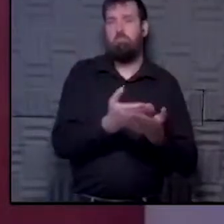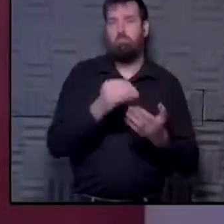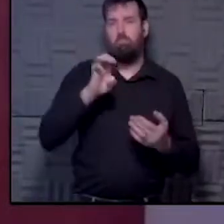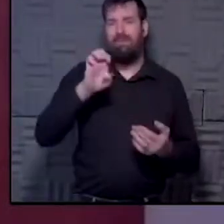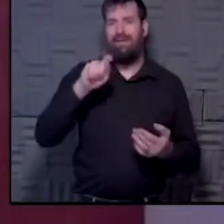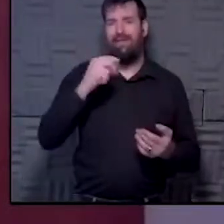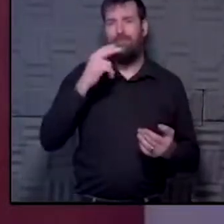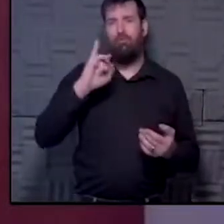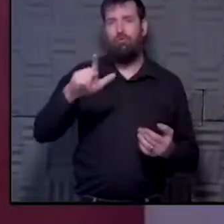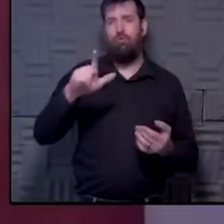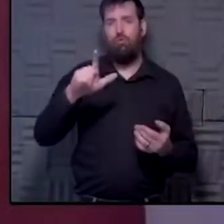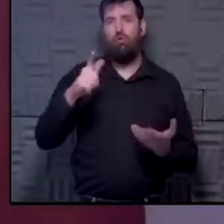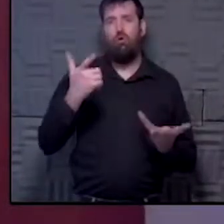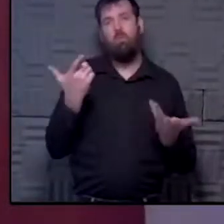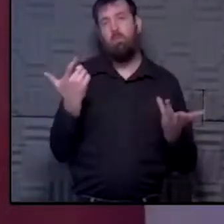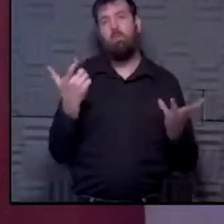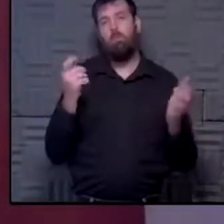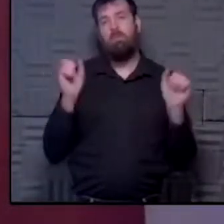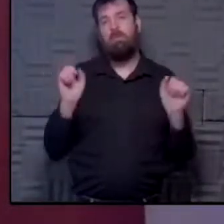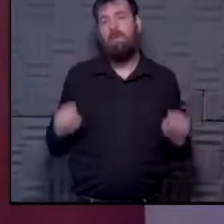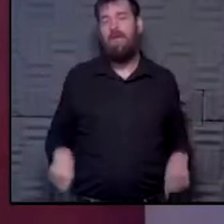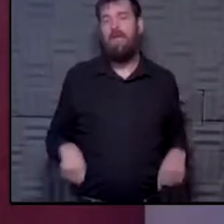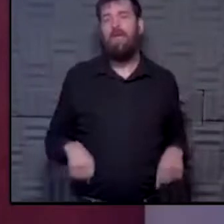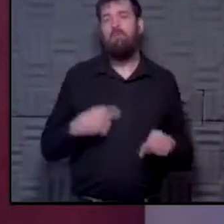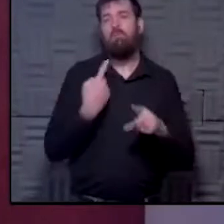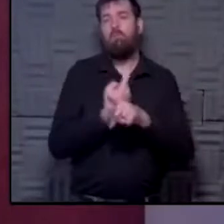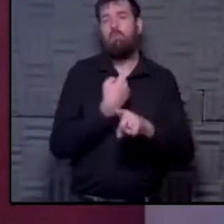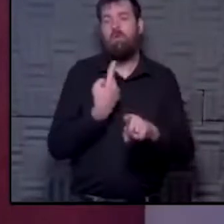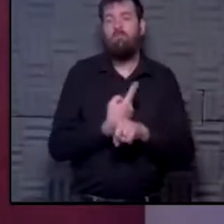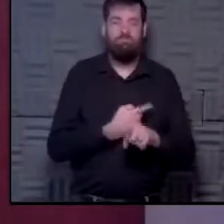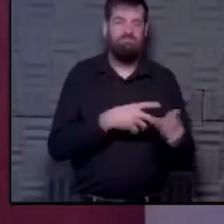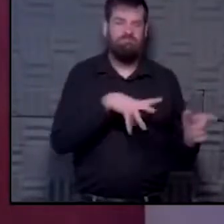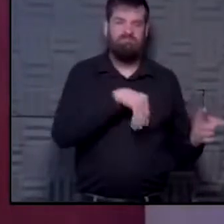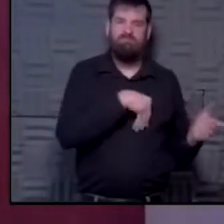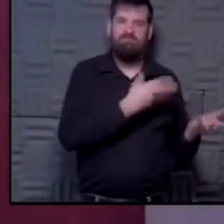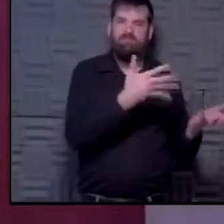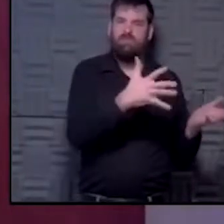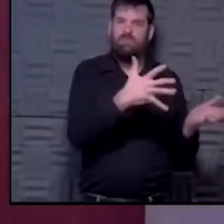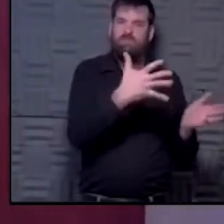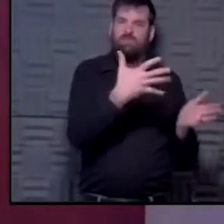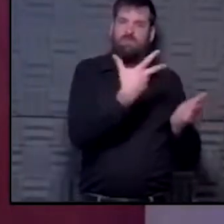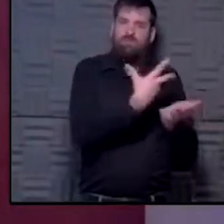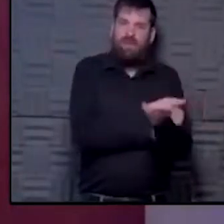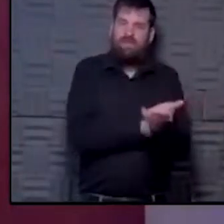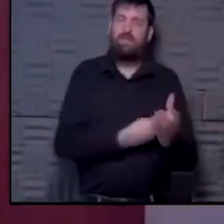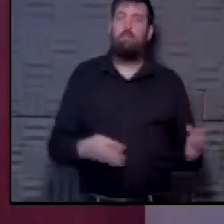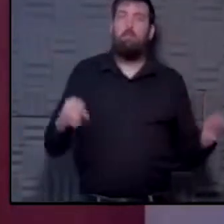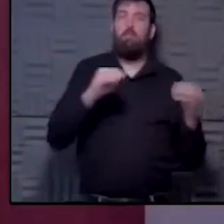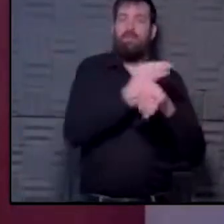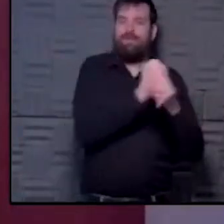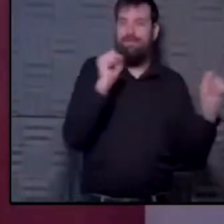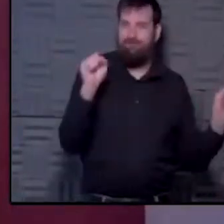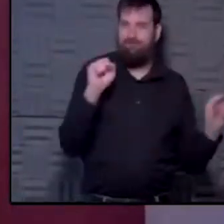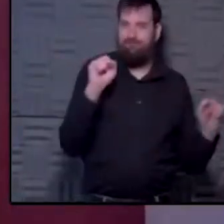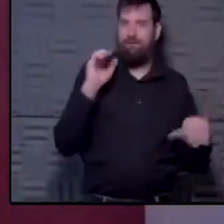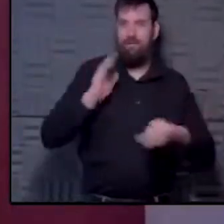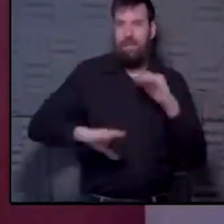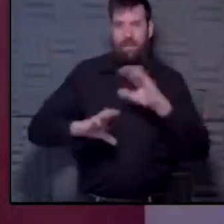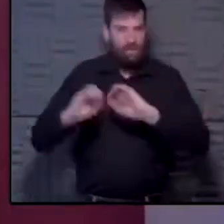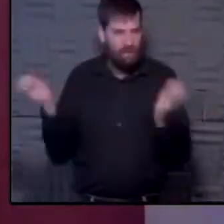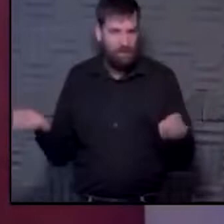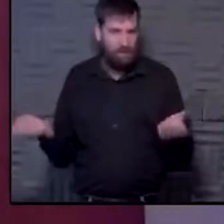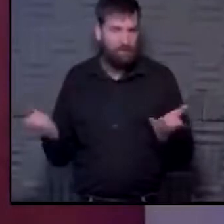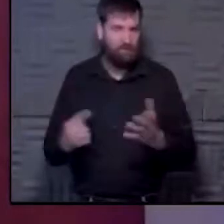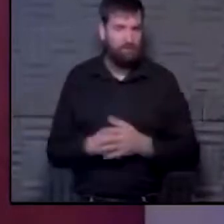something that says I've been vaccinated, and therefore I am safer than if I had not been.